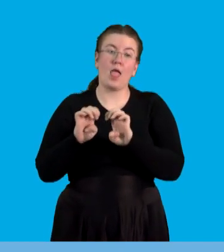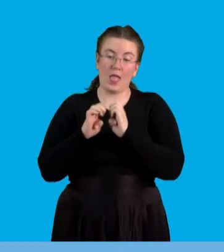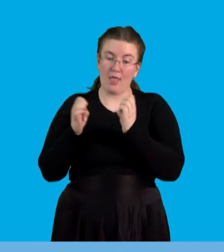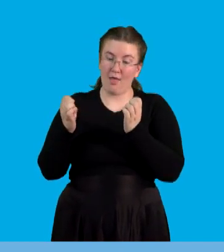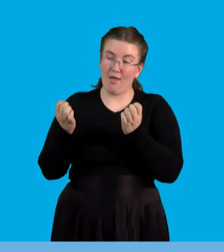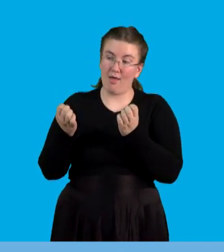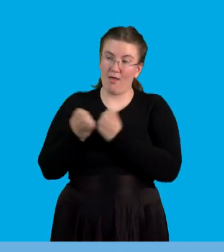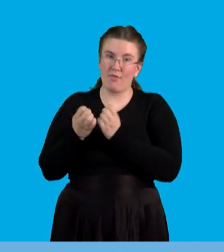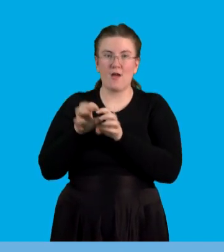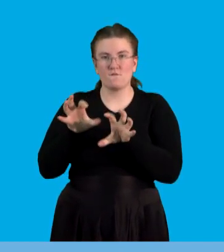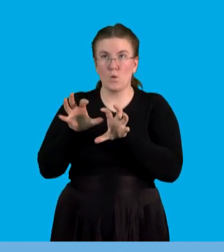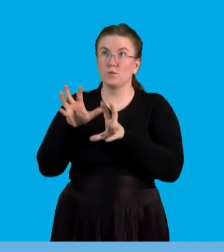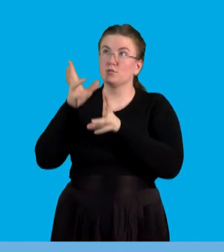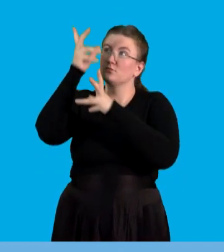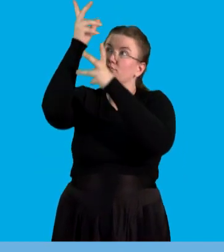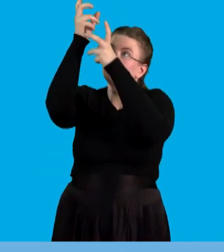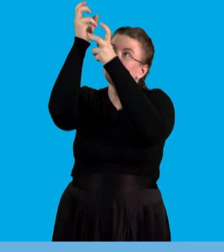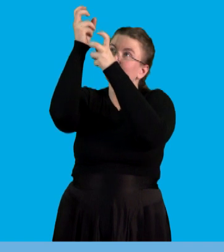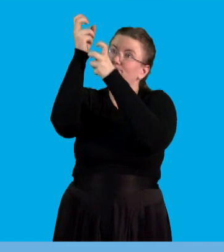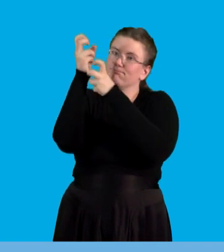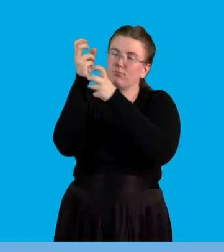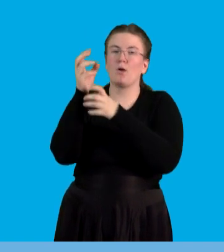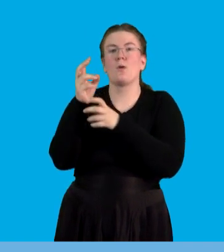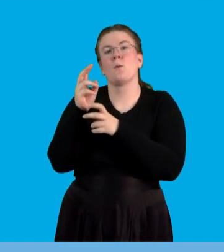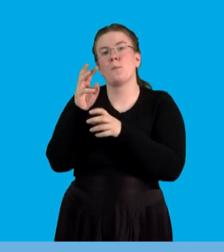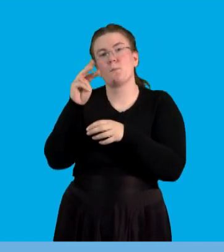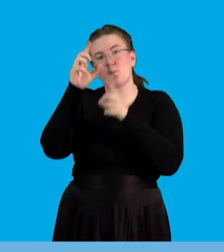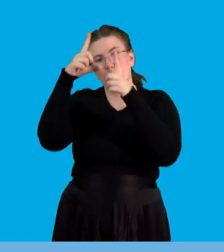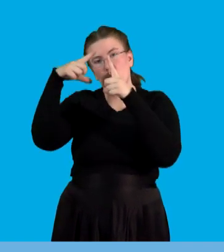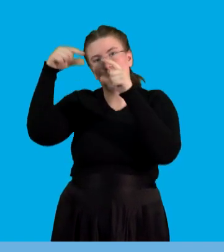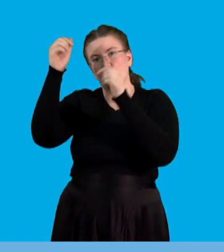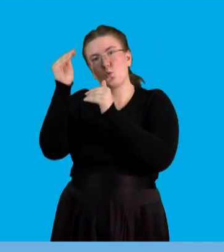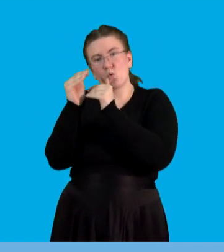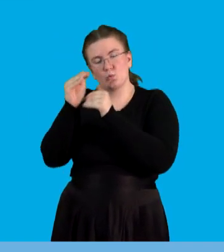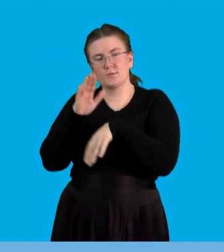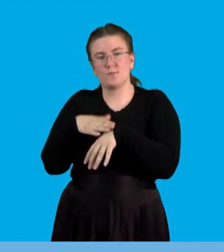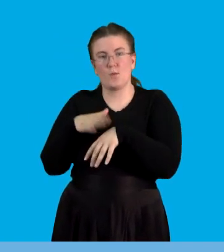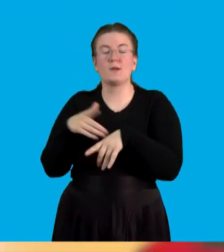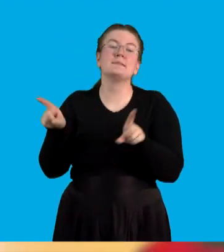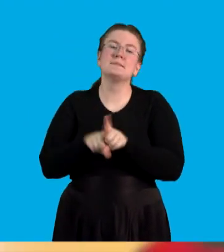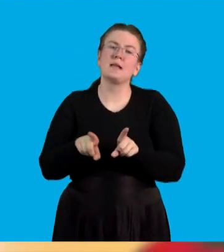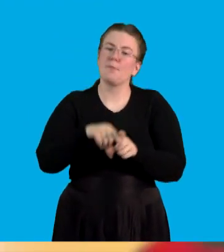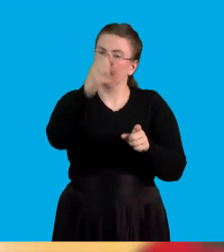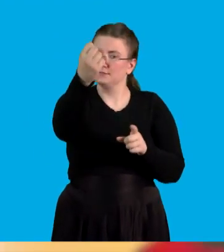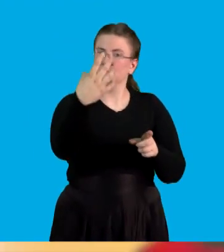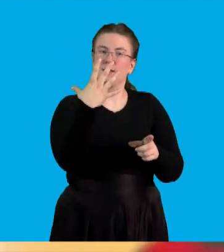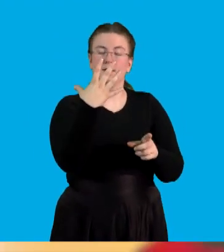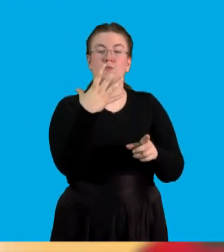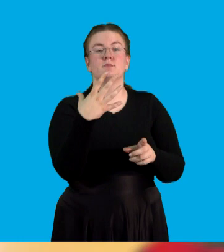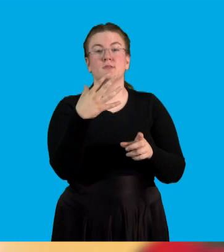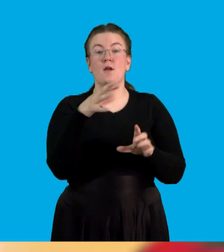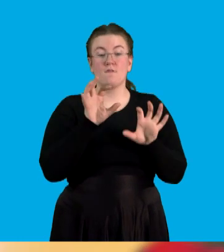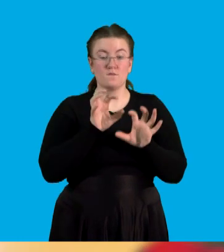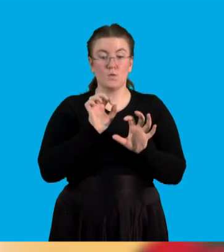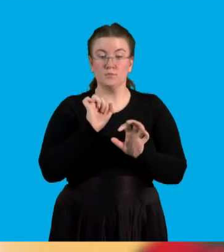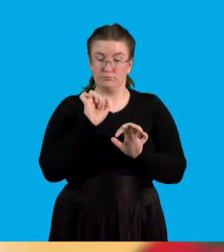it moves around the Earth in an orbit. Same thing applies with the sun and the planet. The force of attraction pulls those planets towards